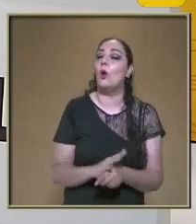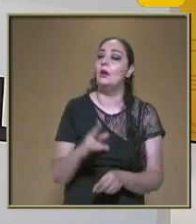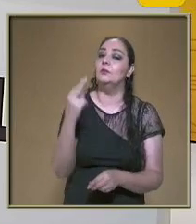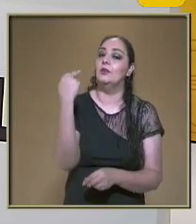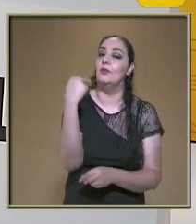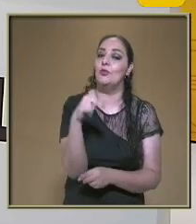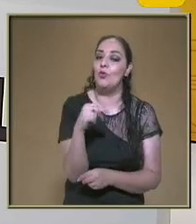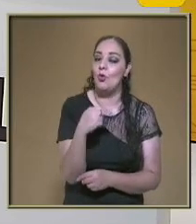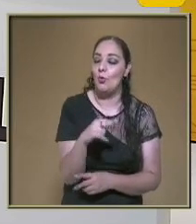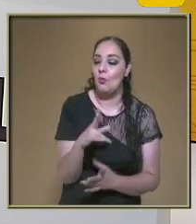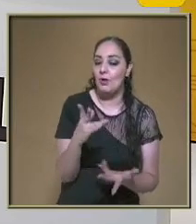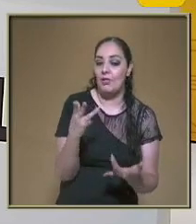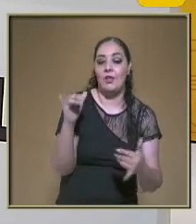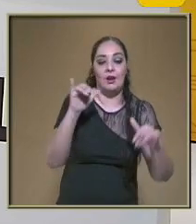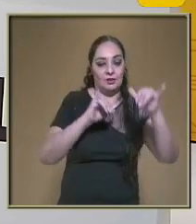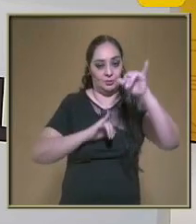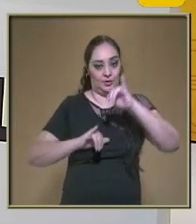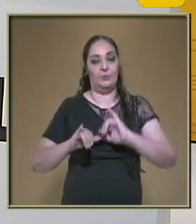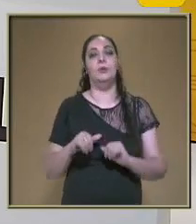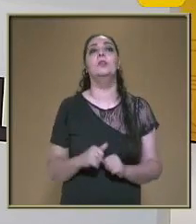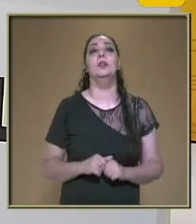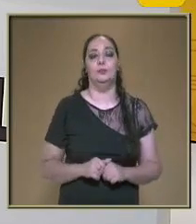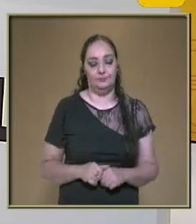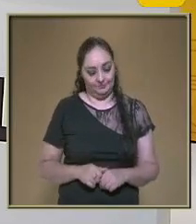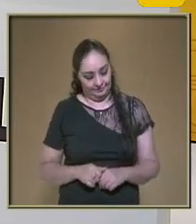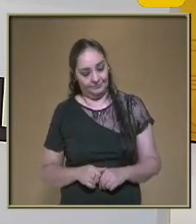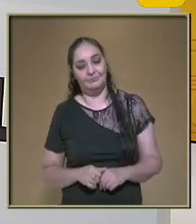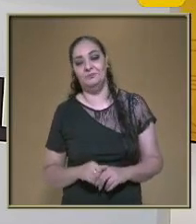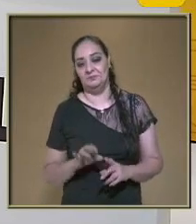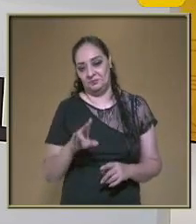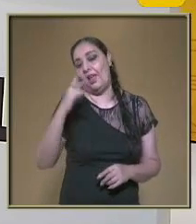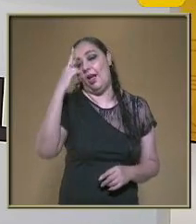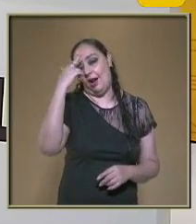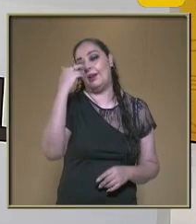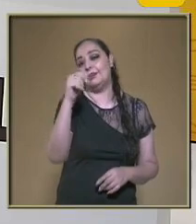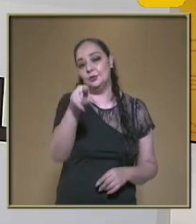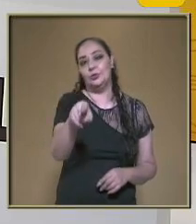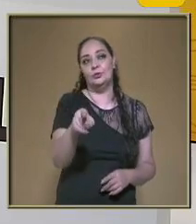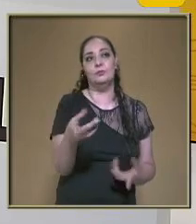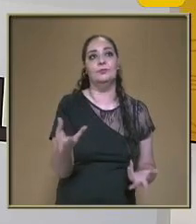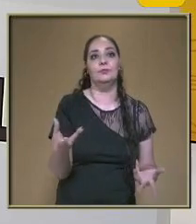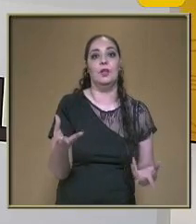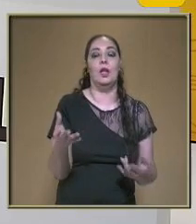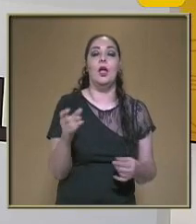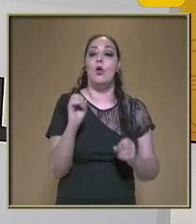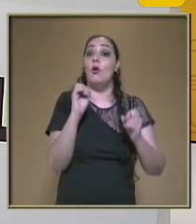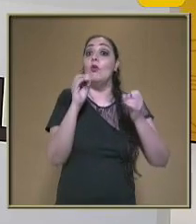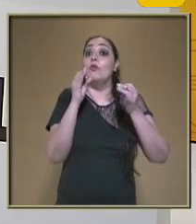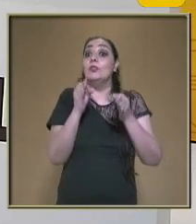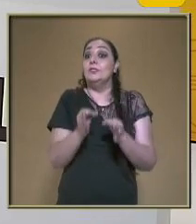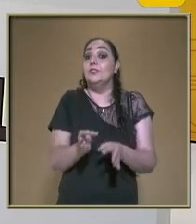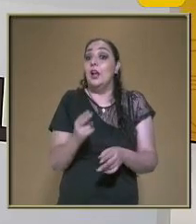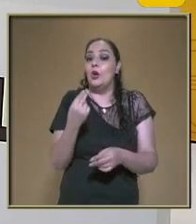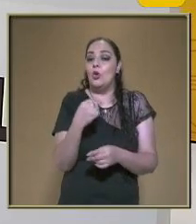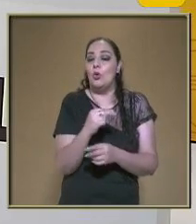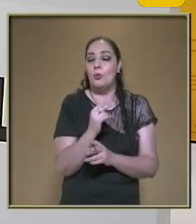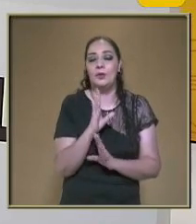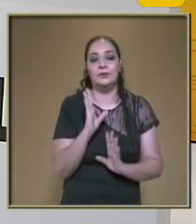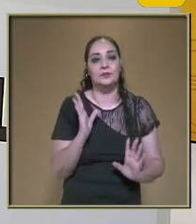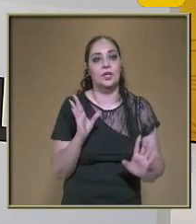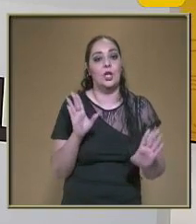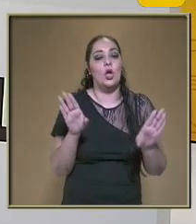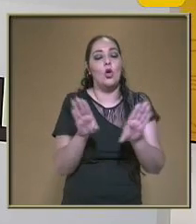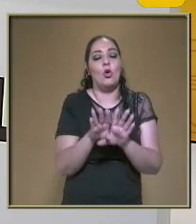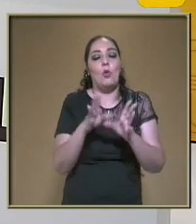the practice? Yes, you're right. Please pay attention here. The official name for this practice is how